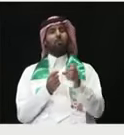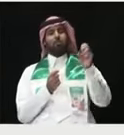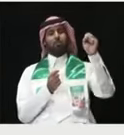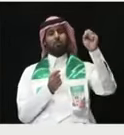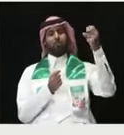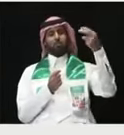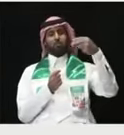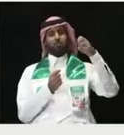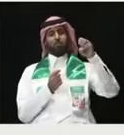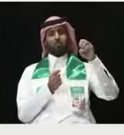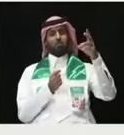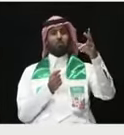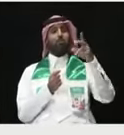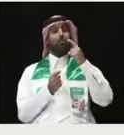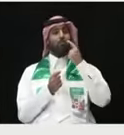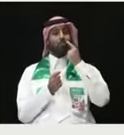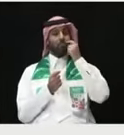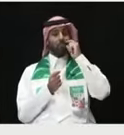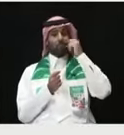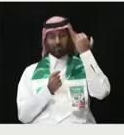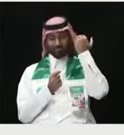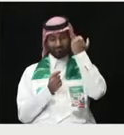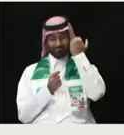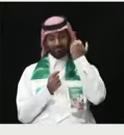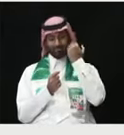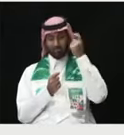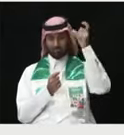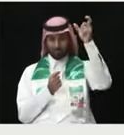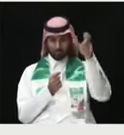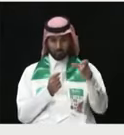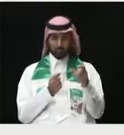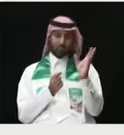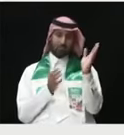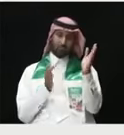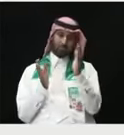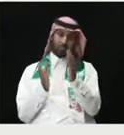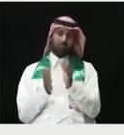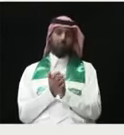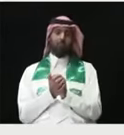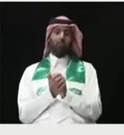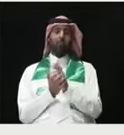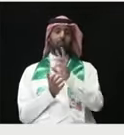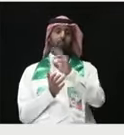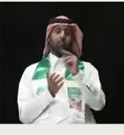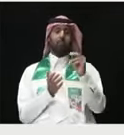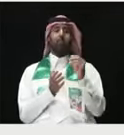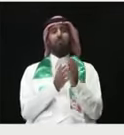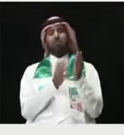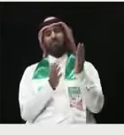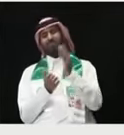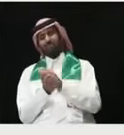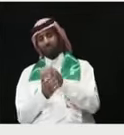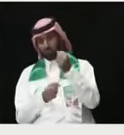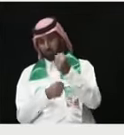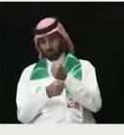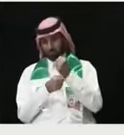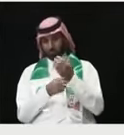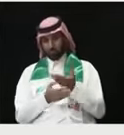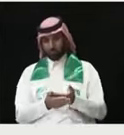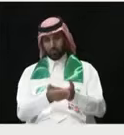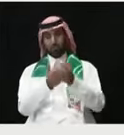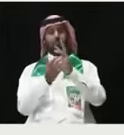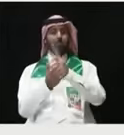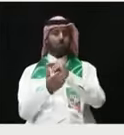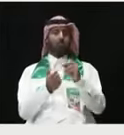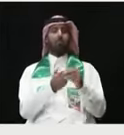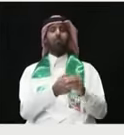time we will change it into the past. So, it will be was or were, followed by the verb ing.